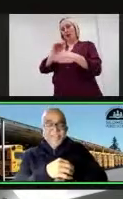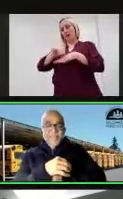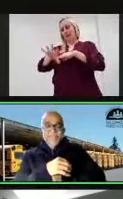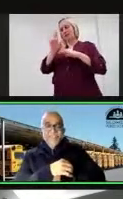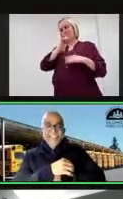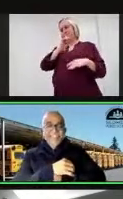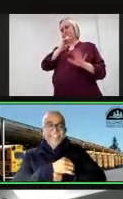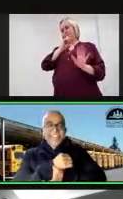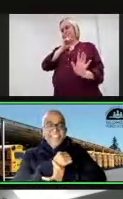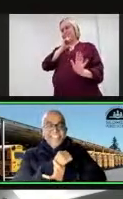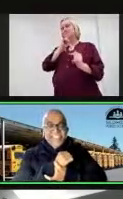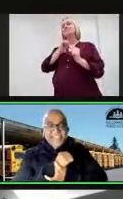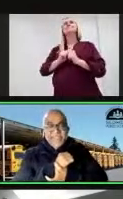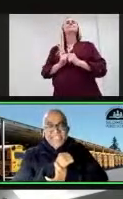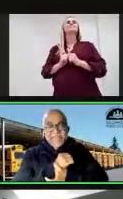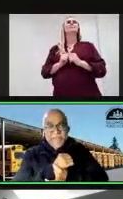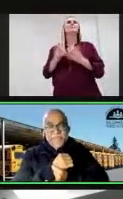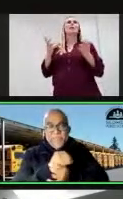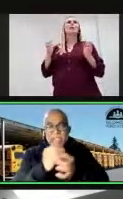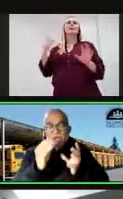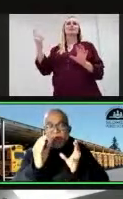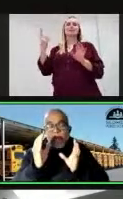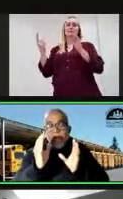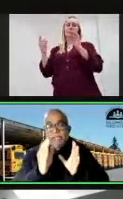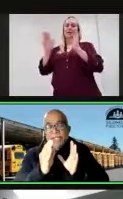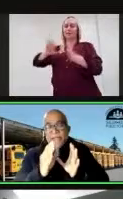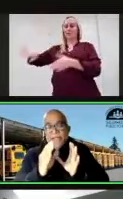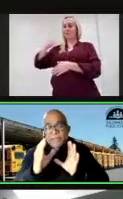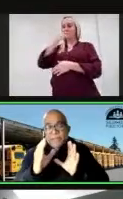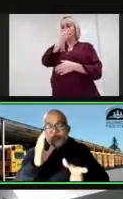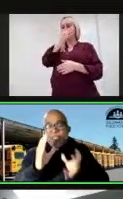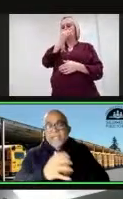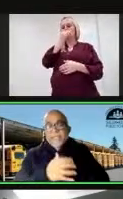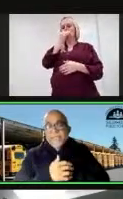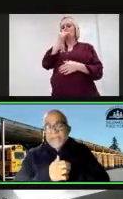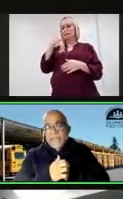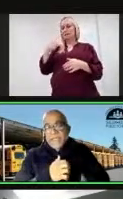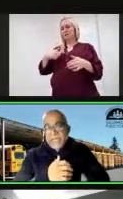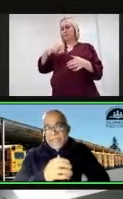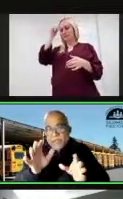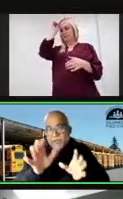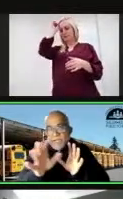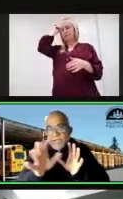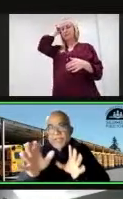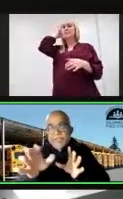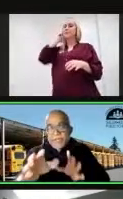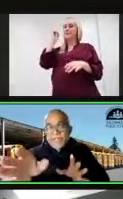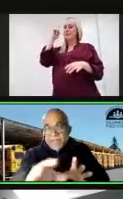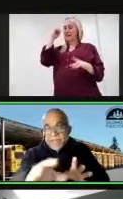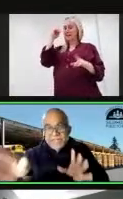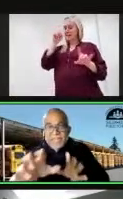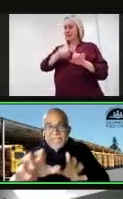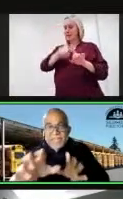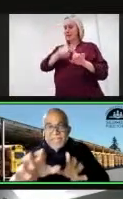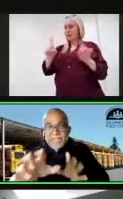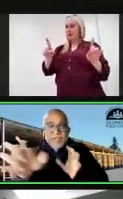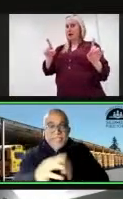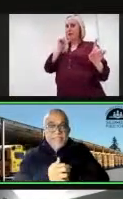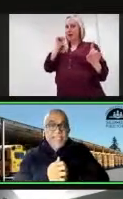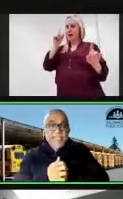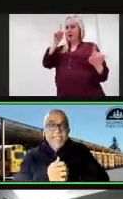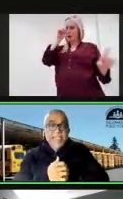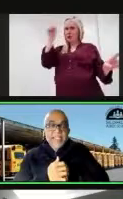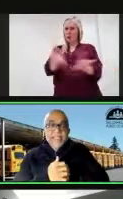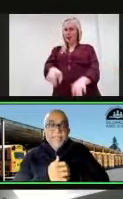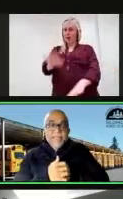I don't want somebody come. Now, I am going to think differently. I'm not going to agree on the dollar, but it's like today is not the